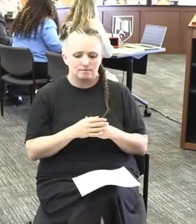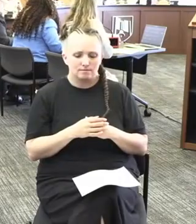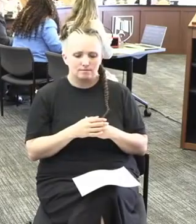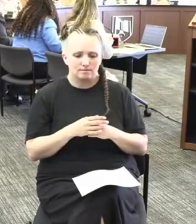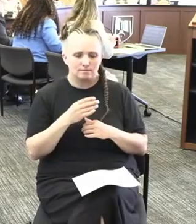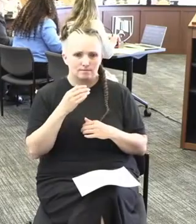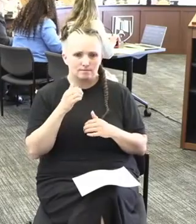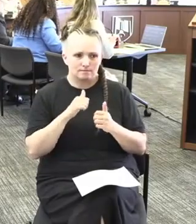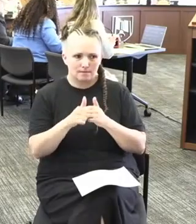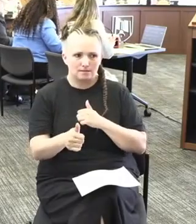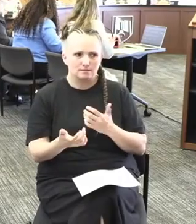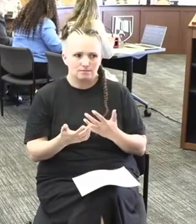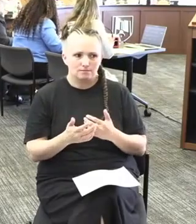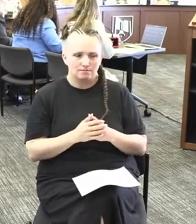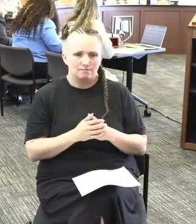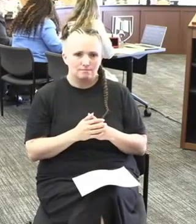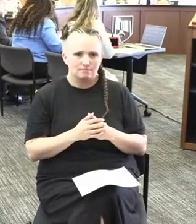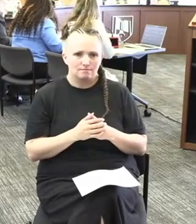Motion carried.